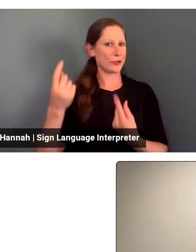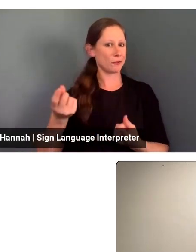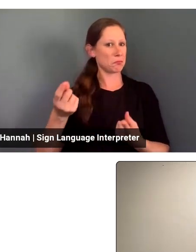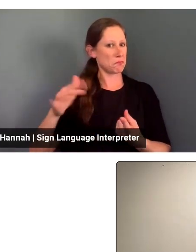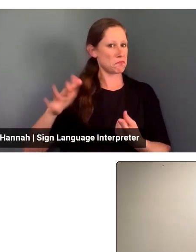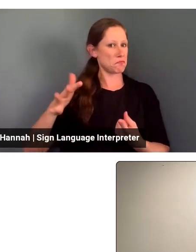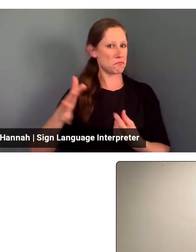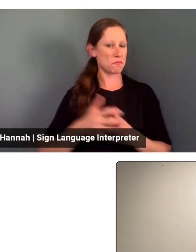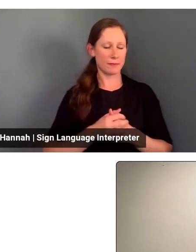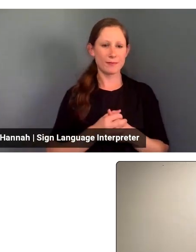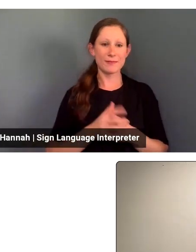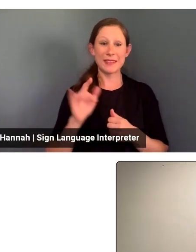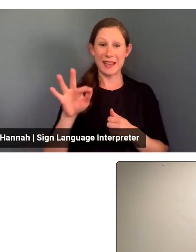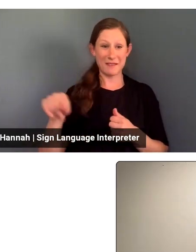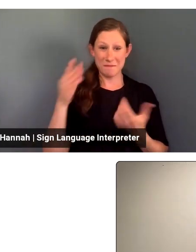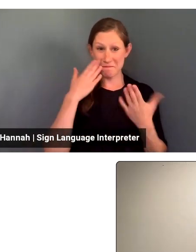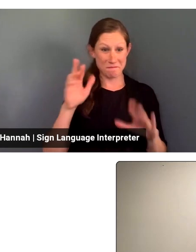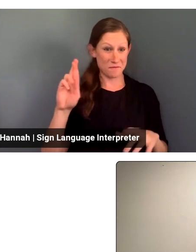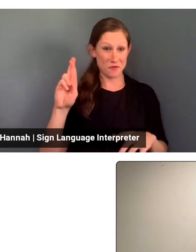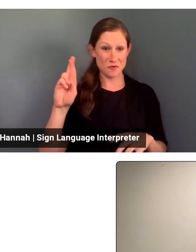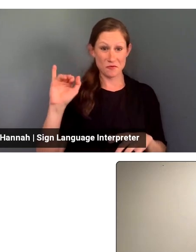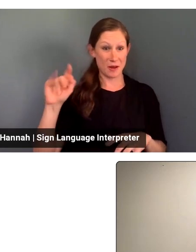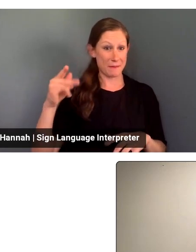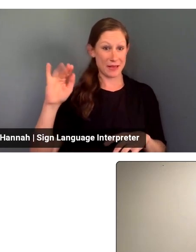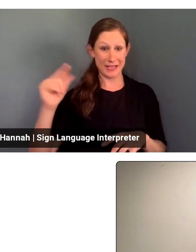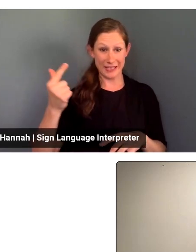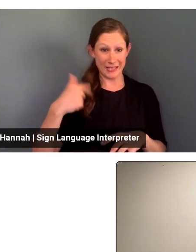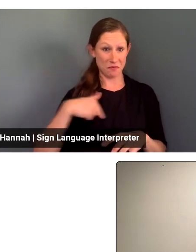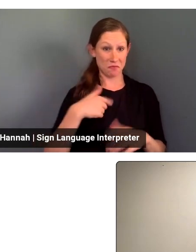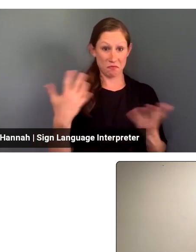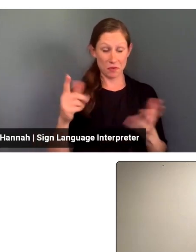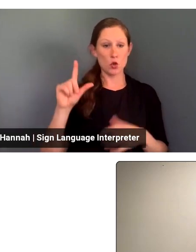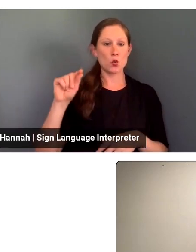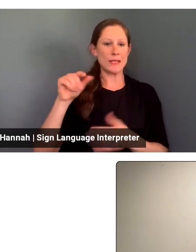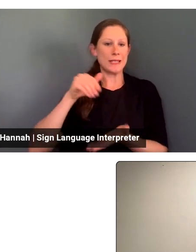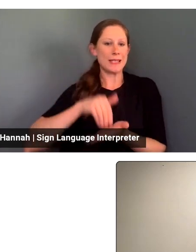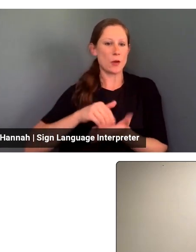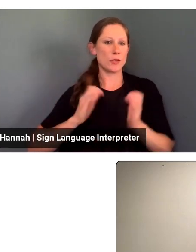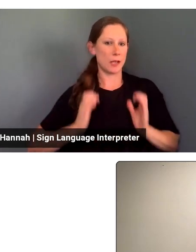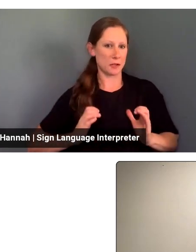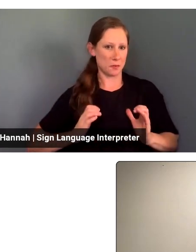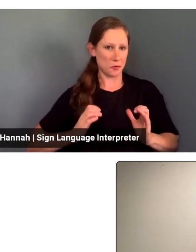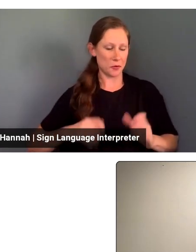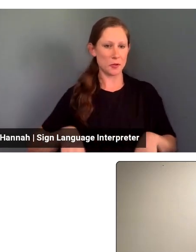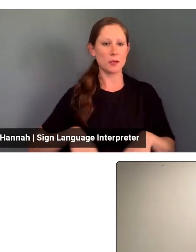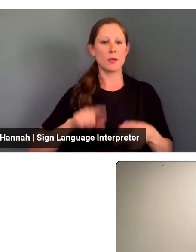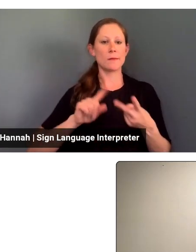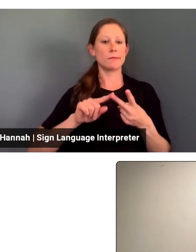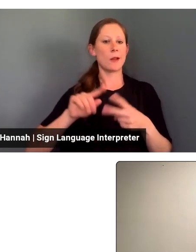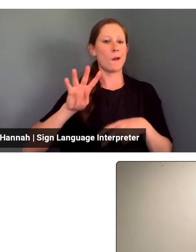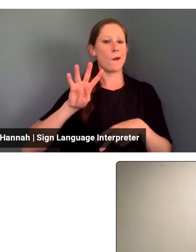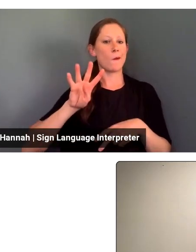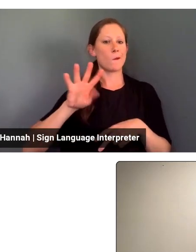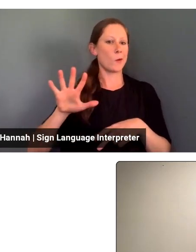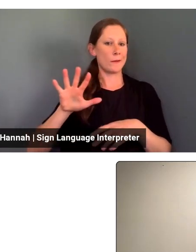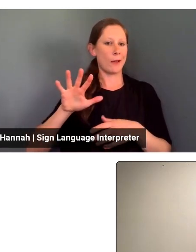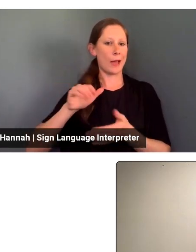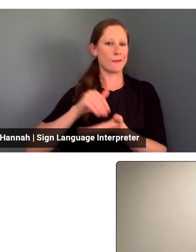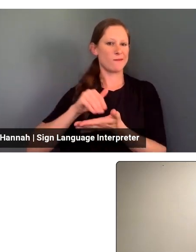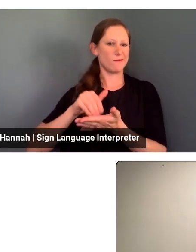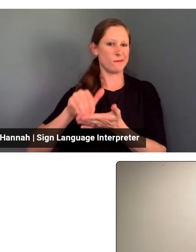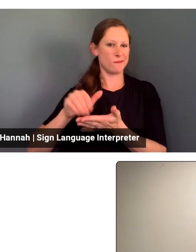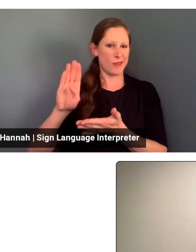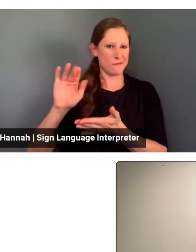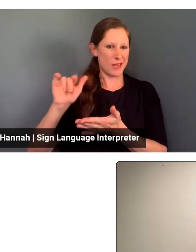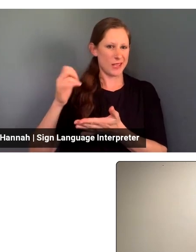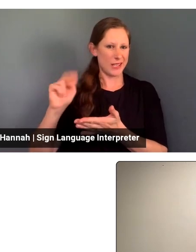of you who are not familiar with Rippling, we've got about 20,000 customers. We run about 45 billion in annual payroll